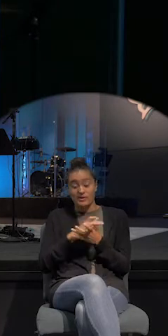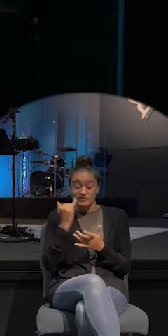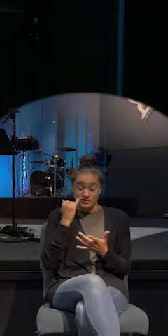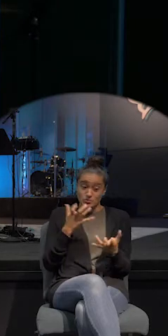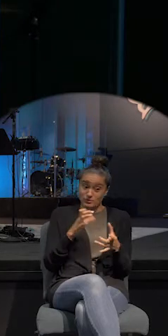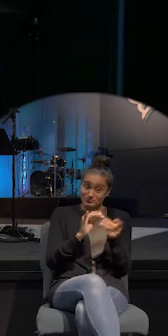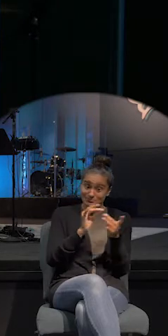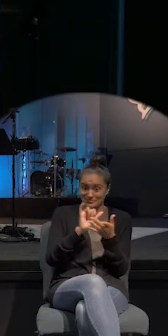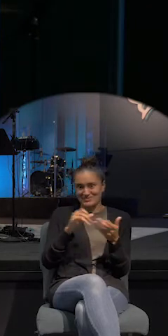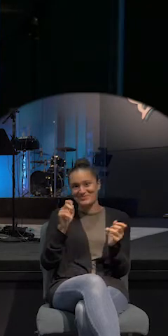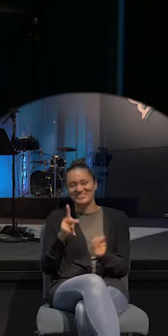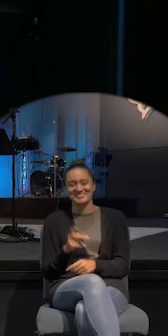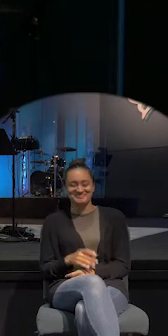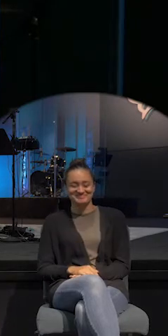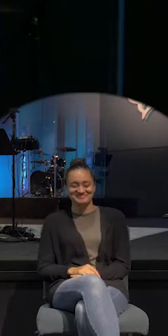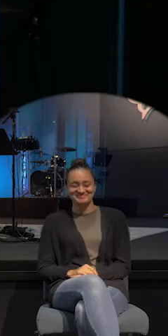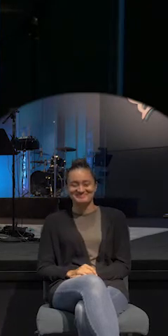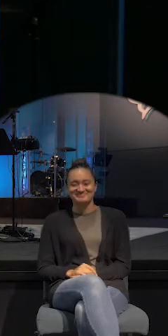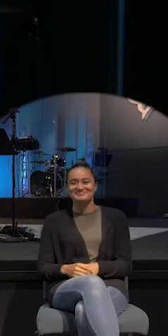okay.